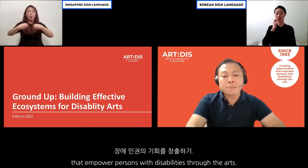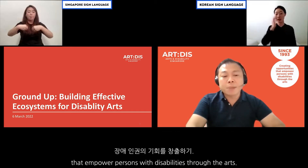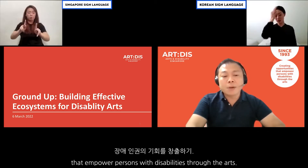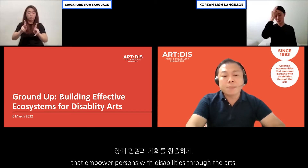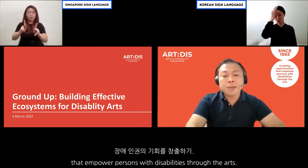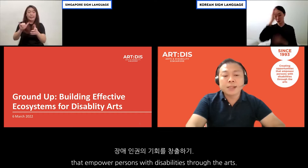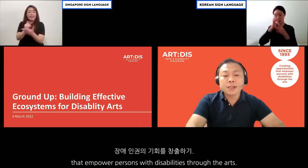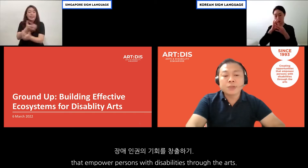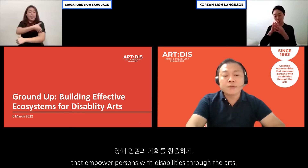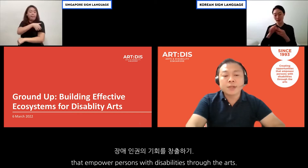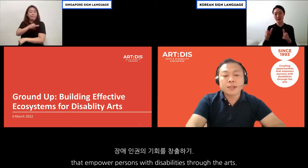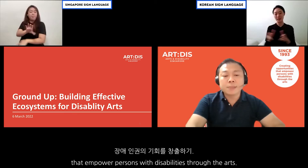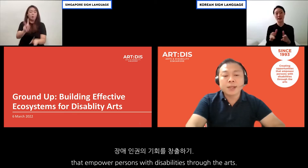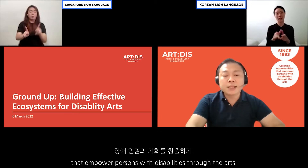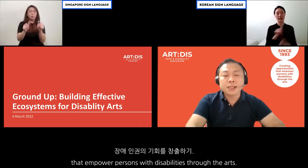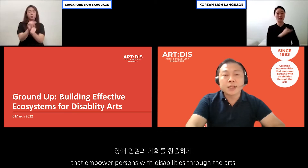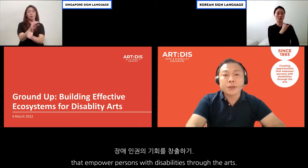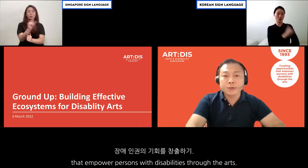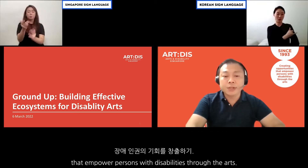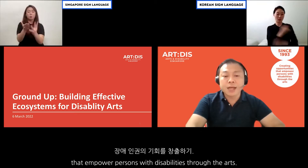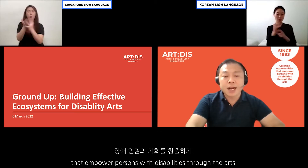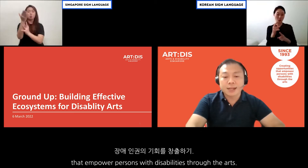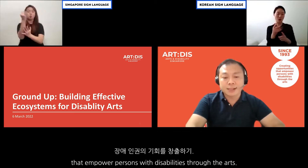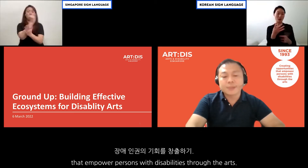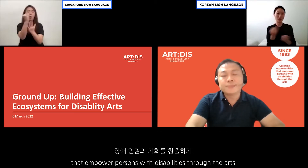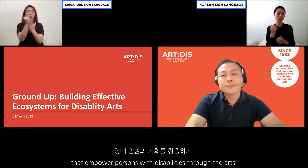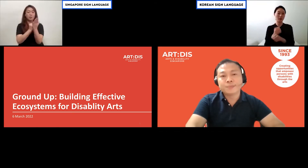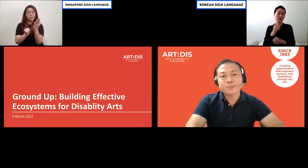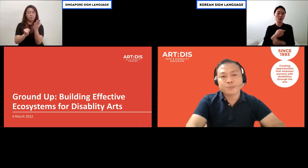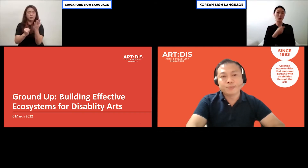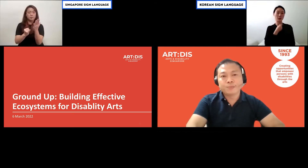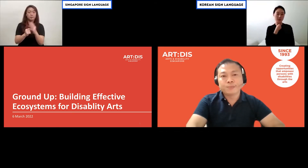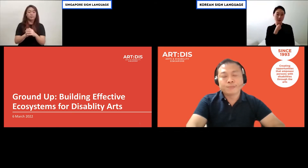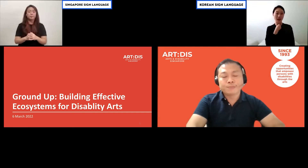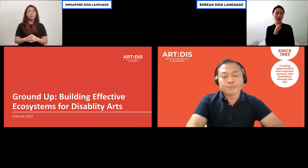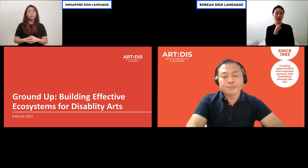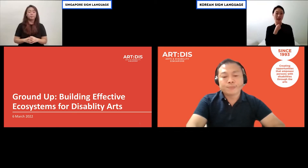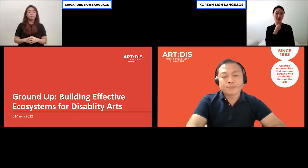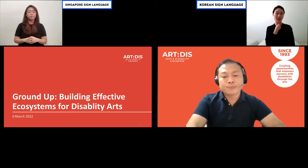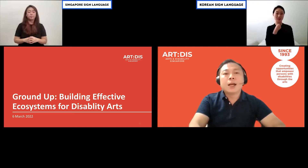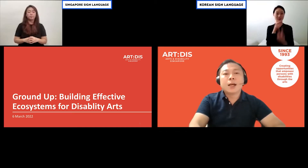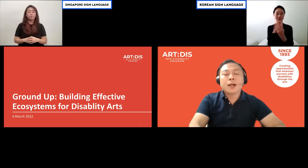that empower persons with disabilities through the arts.